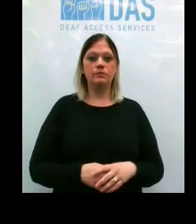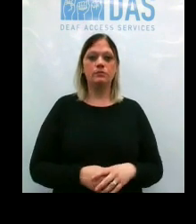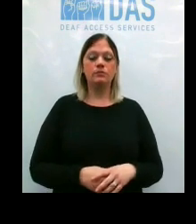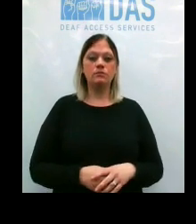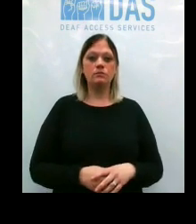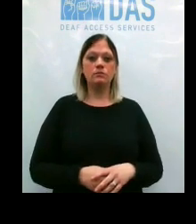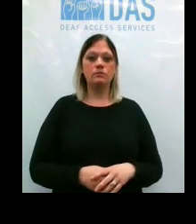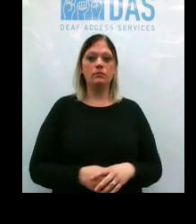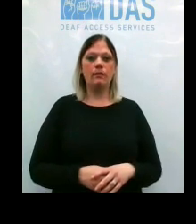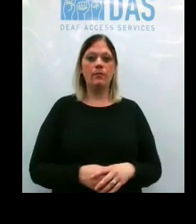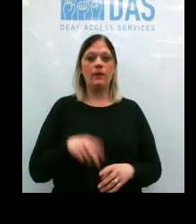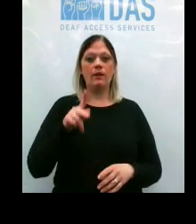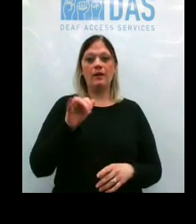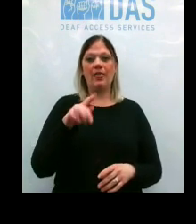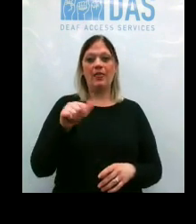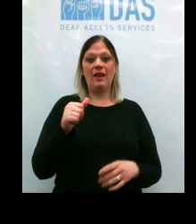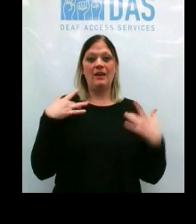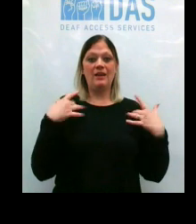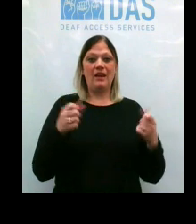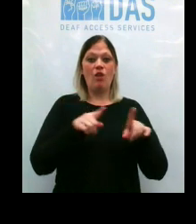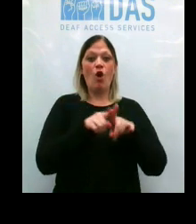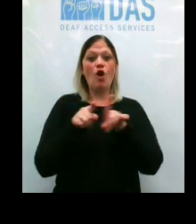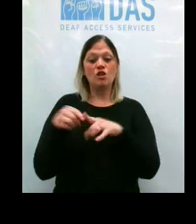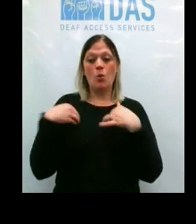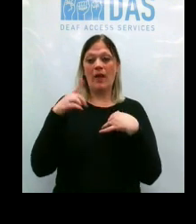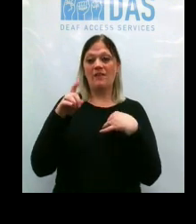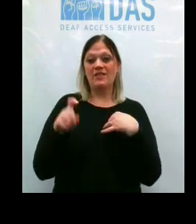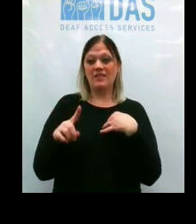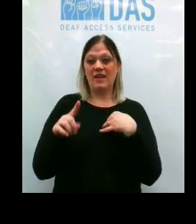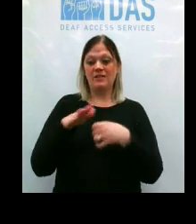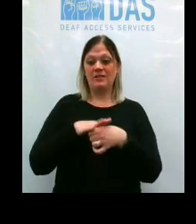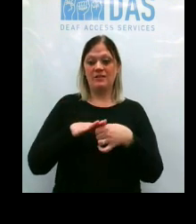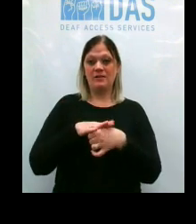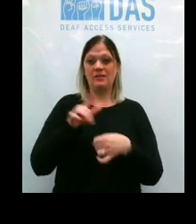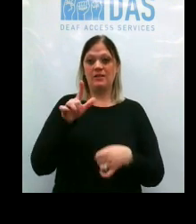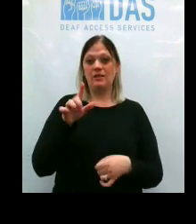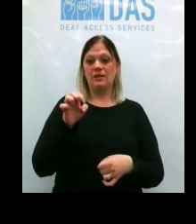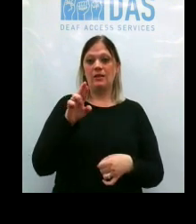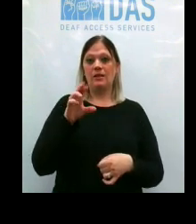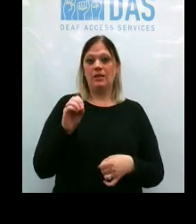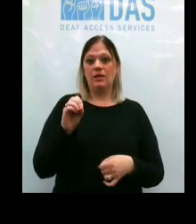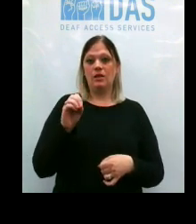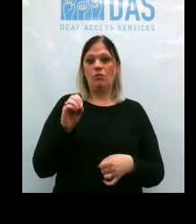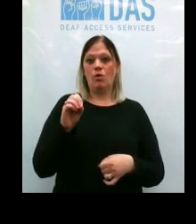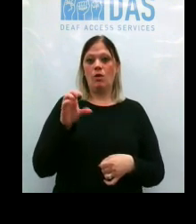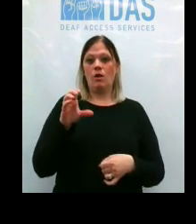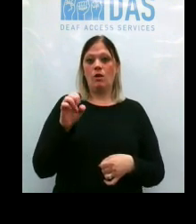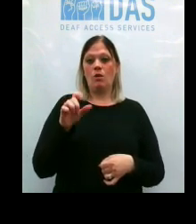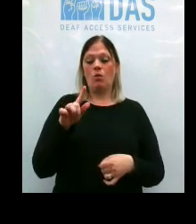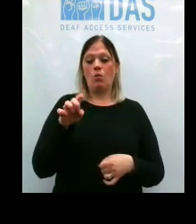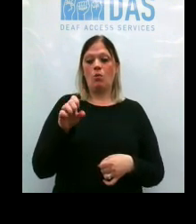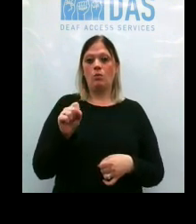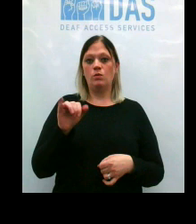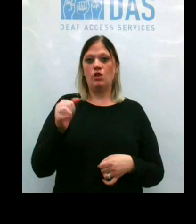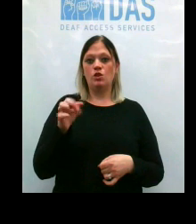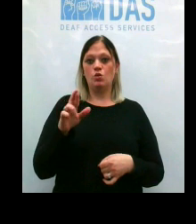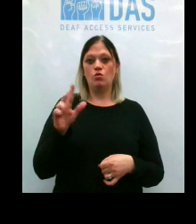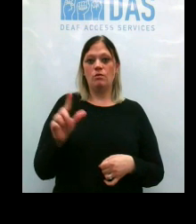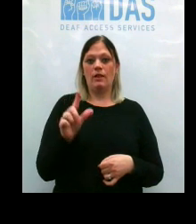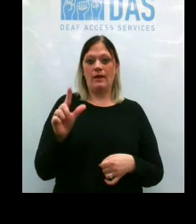The Kaleida Health also has a testing site at the Leroy Coles Junior Library on East Delavan. It is open from Monday,